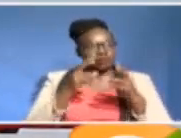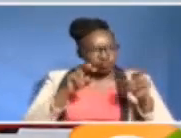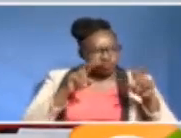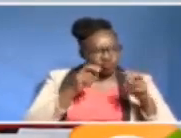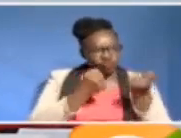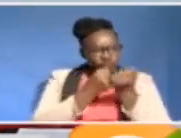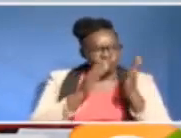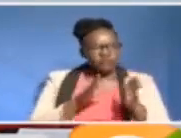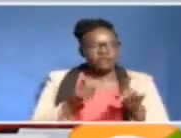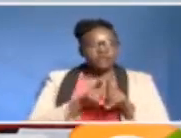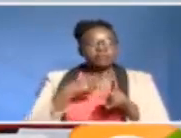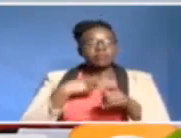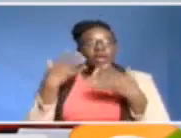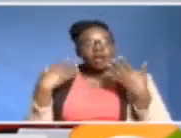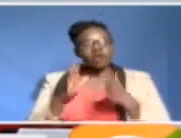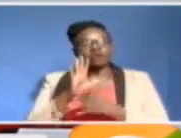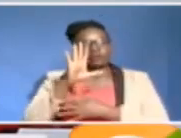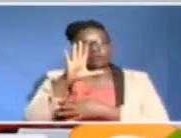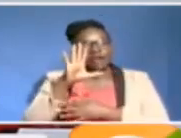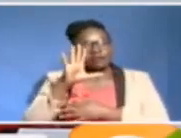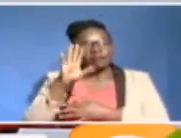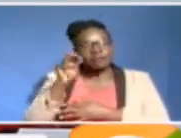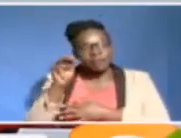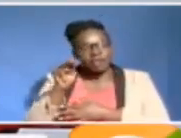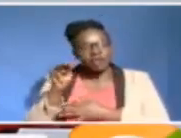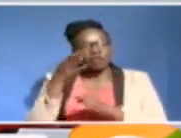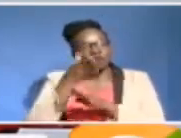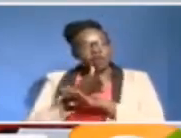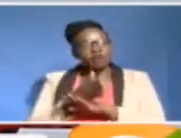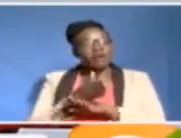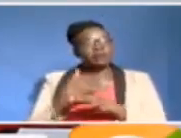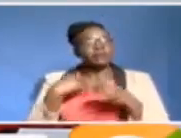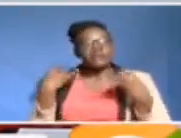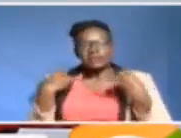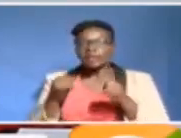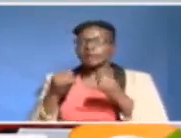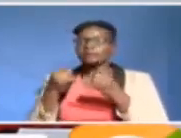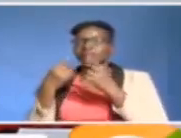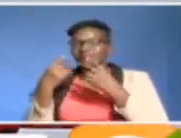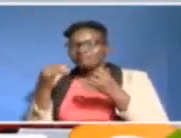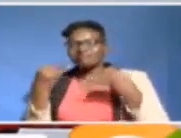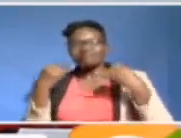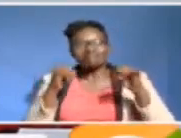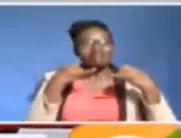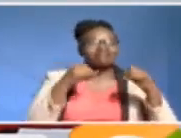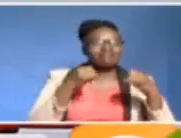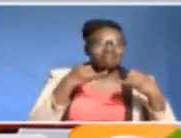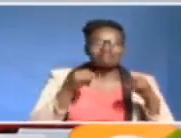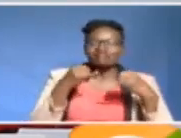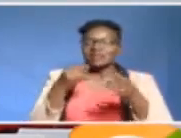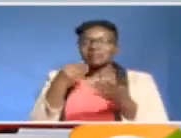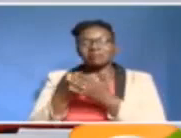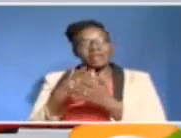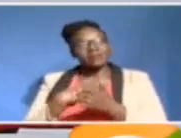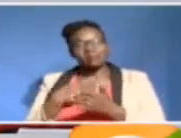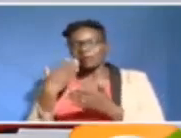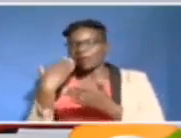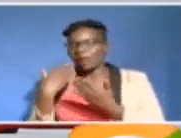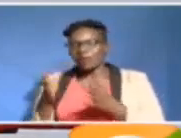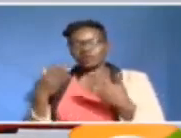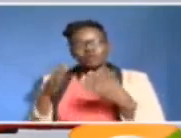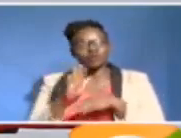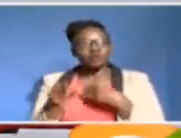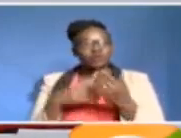5 million. I tried to talk with whoever, people on the authority up there. No one helped me. My money kept wasting away because someone told me